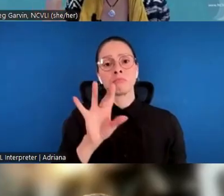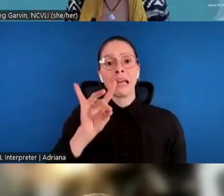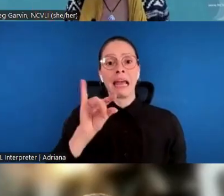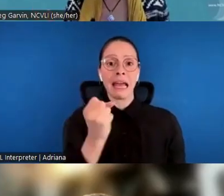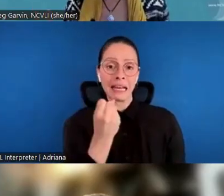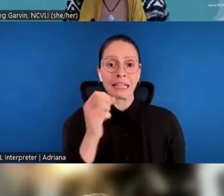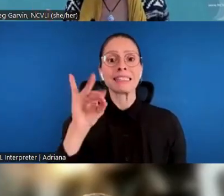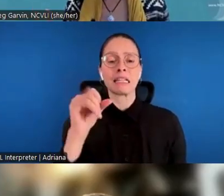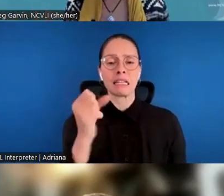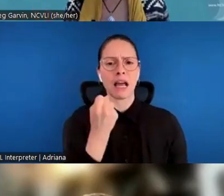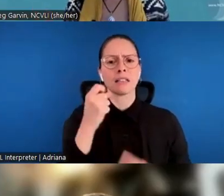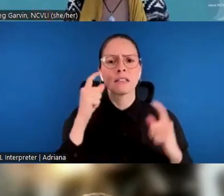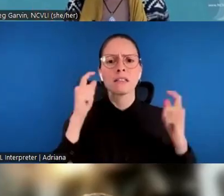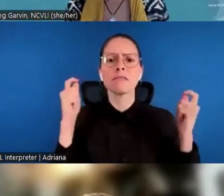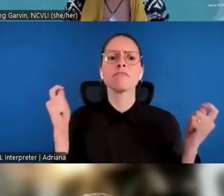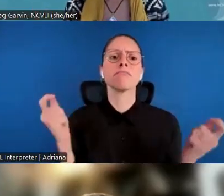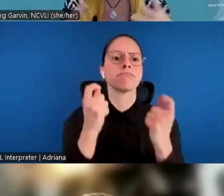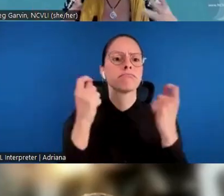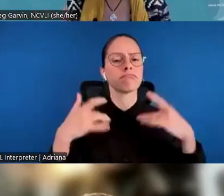they should have been.